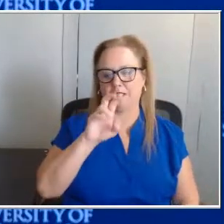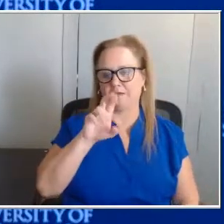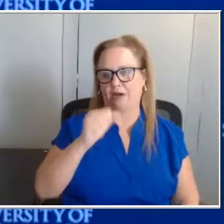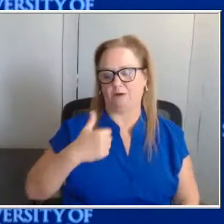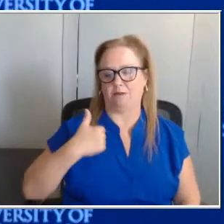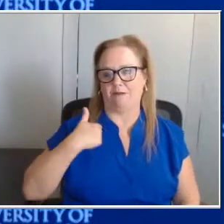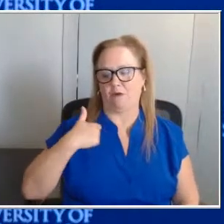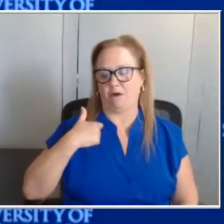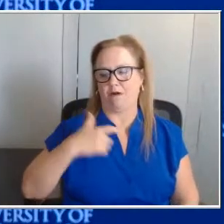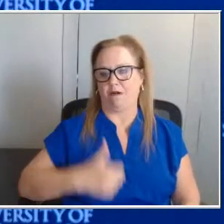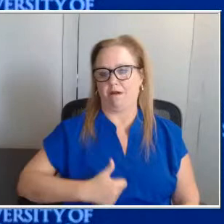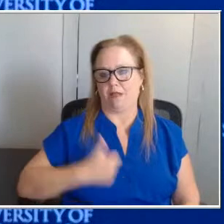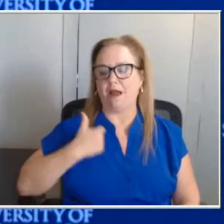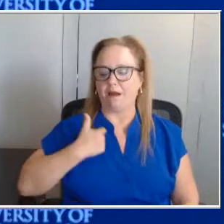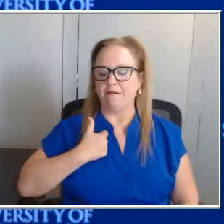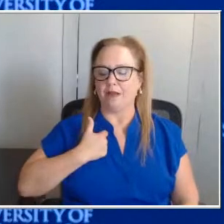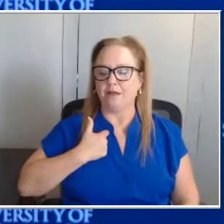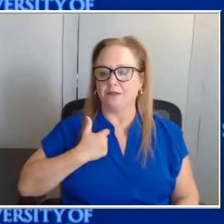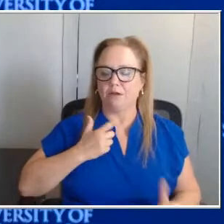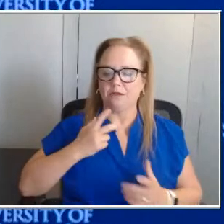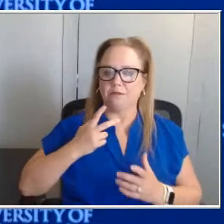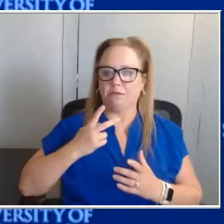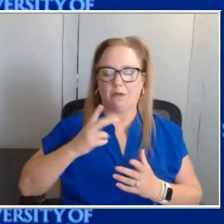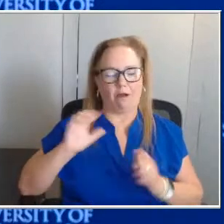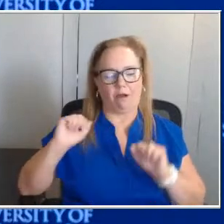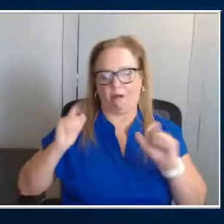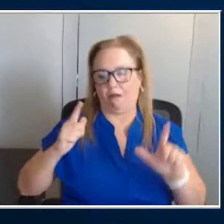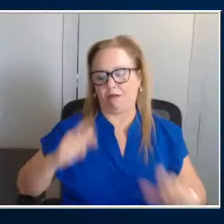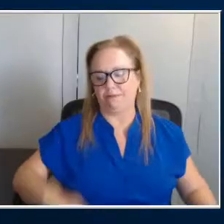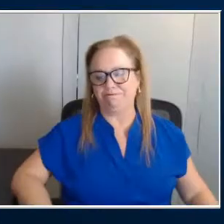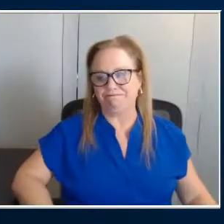So I think it's a combination of all of those things.